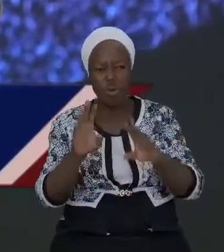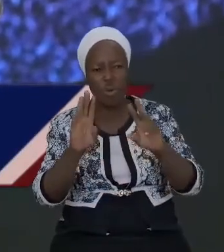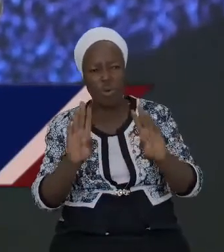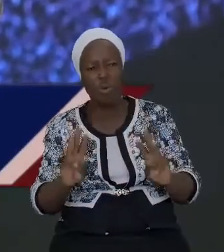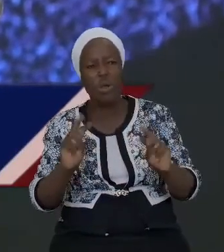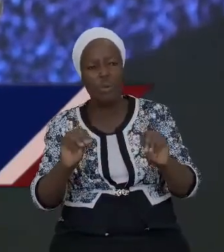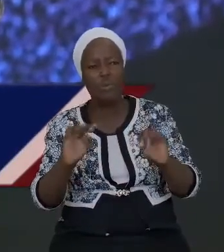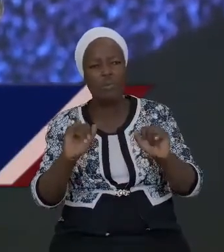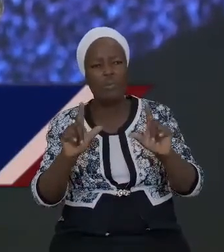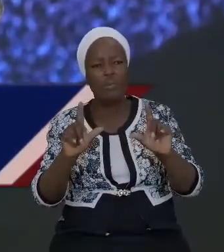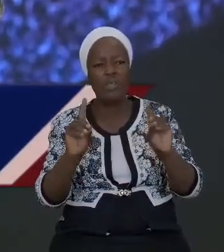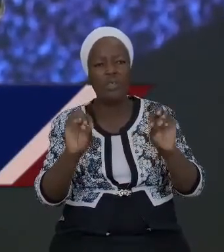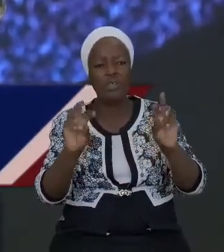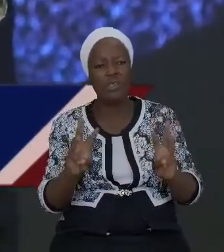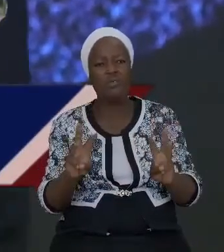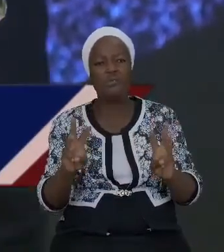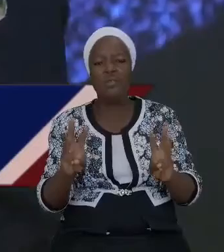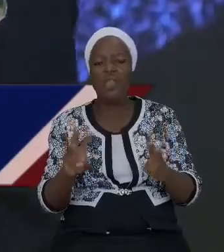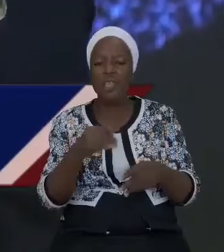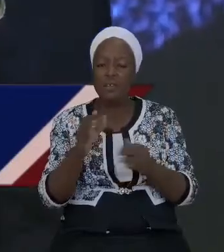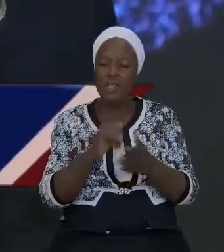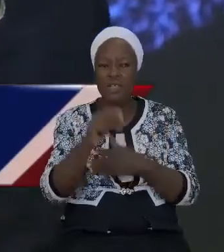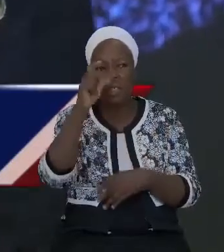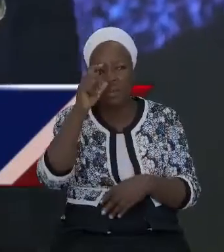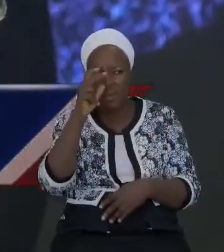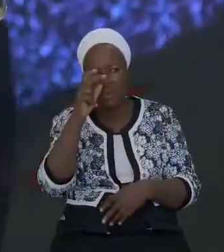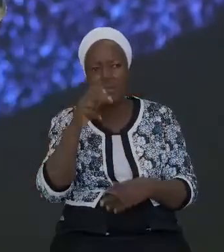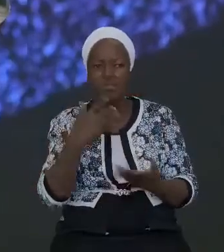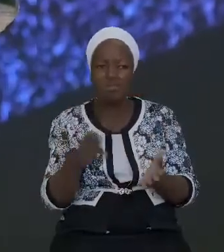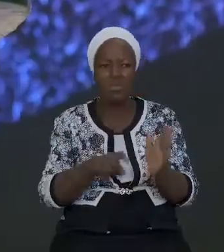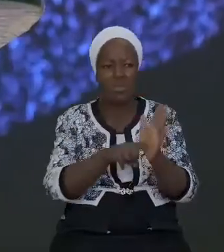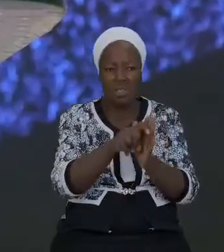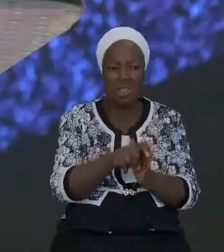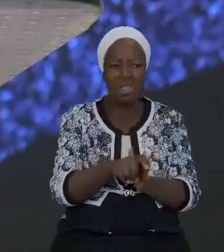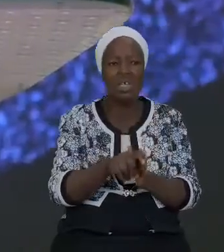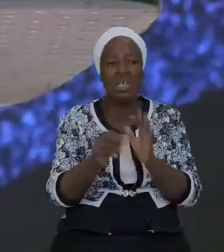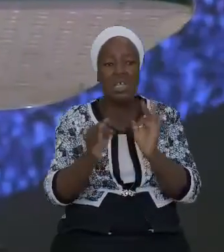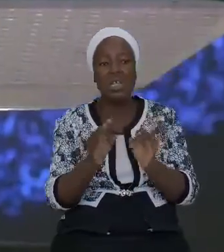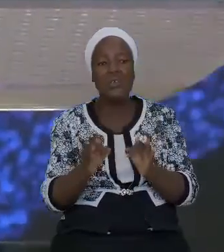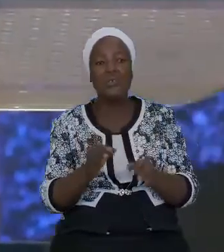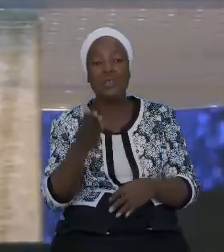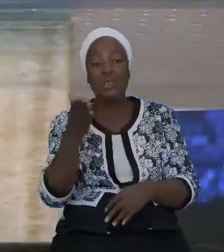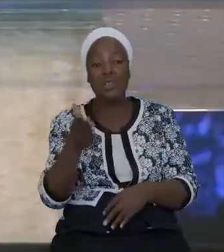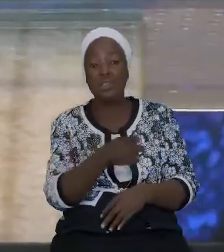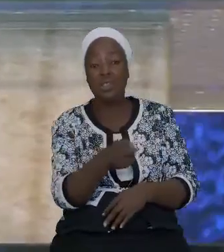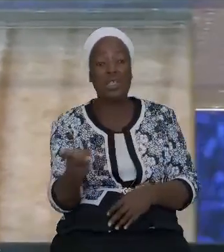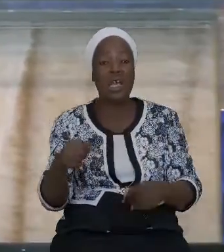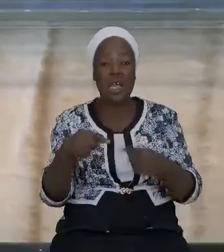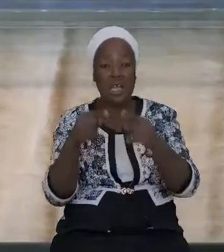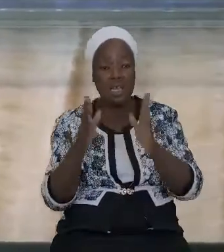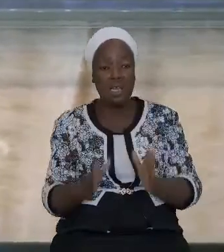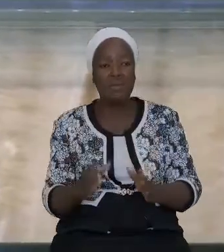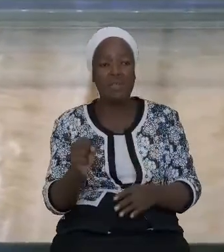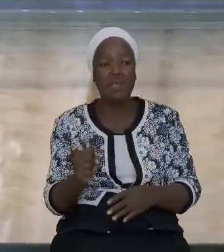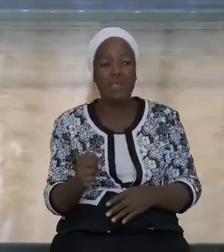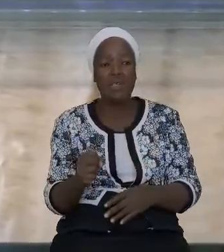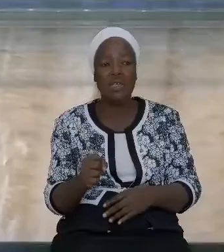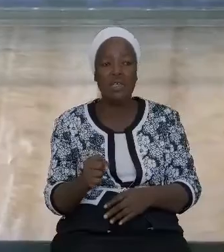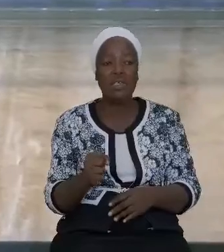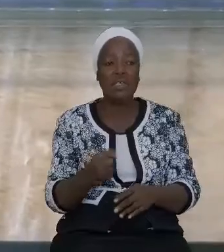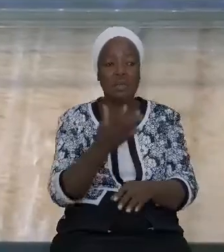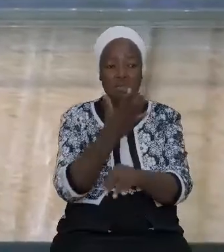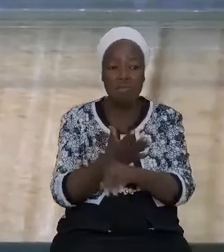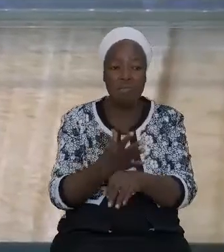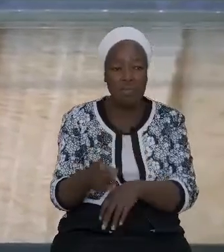or caterpillars, if their enemies besiege them in the cities of